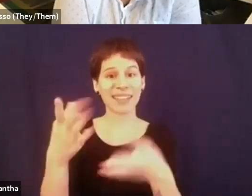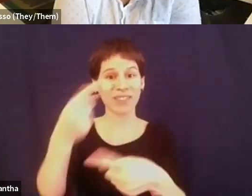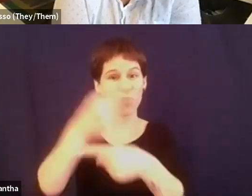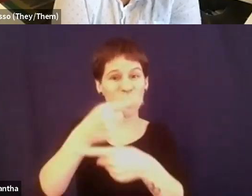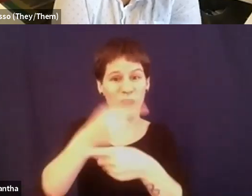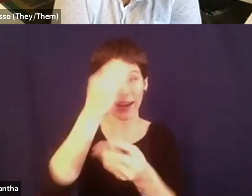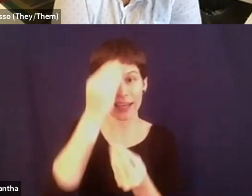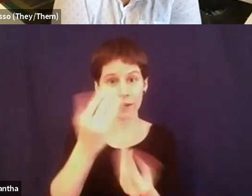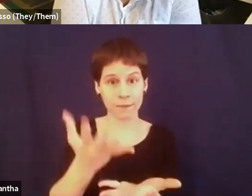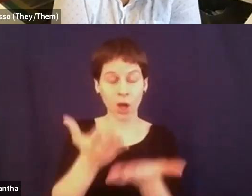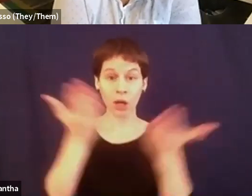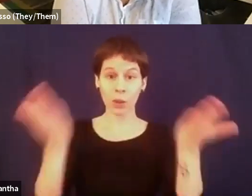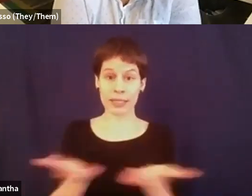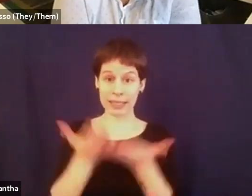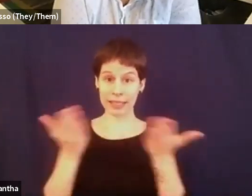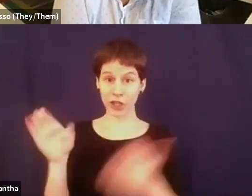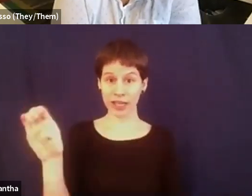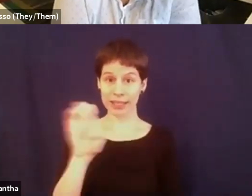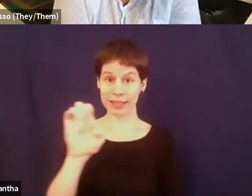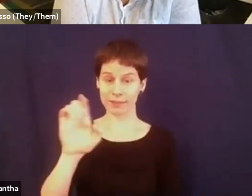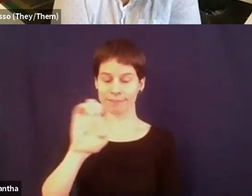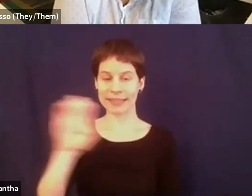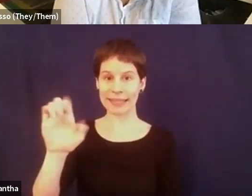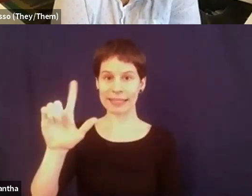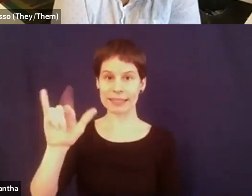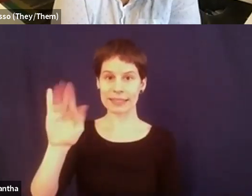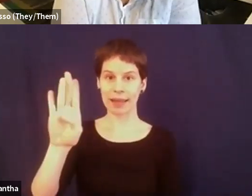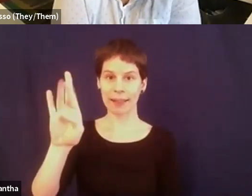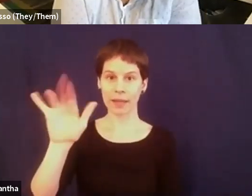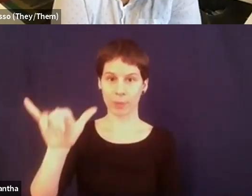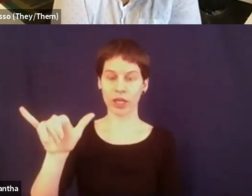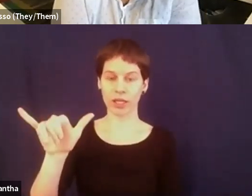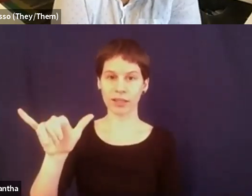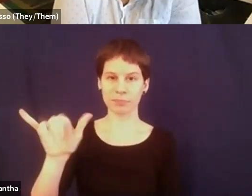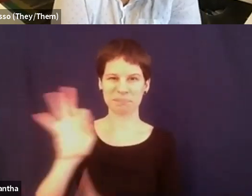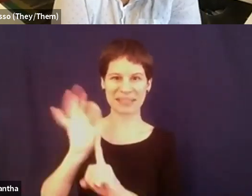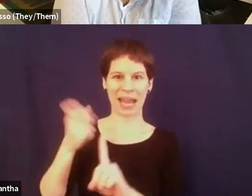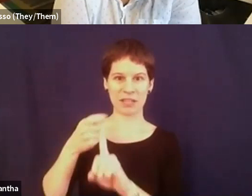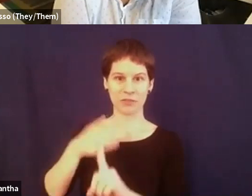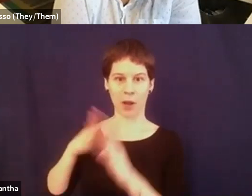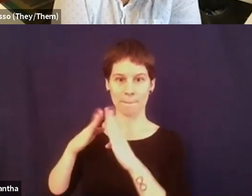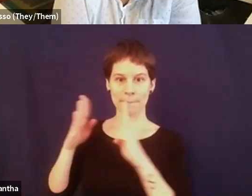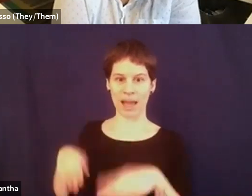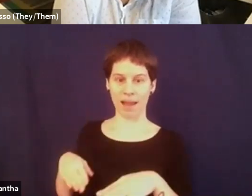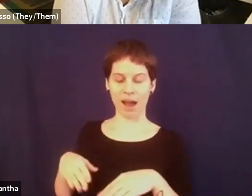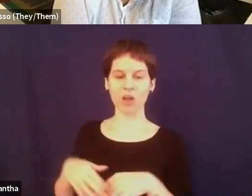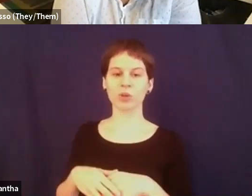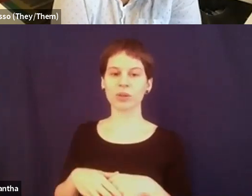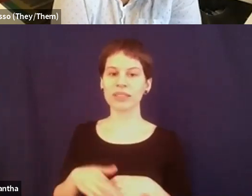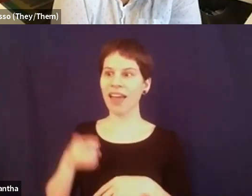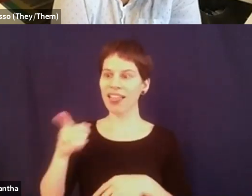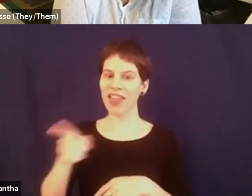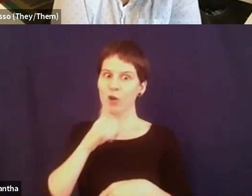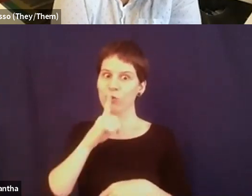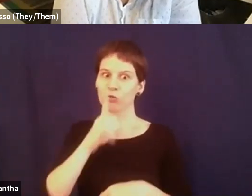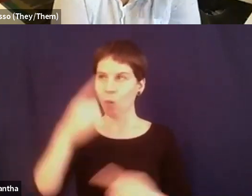And that's here in East Liberty. It's like 9 minutes away from my house. And they are so affirming. It is crazy.